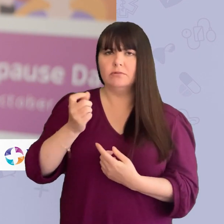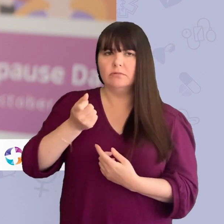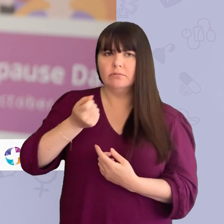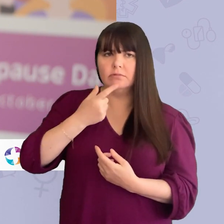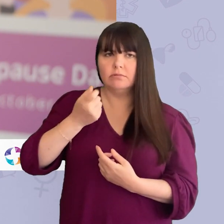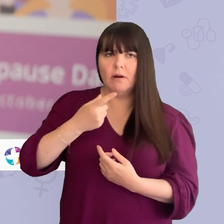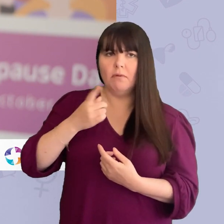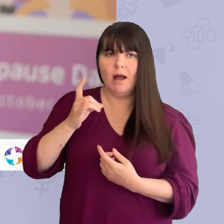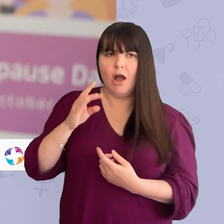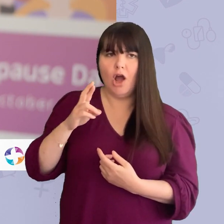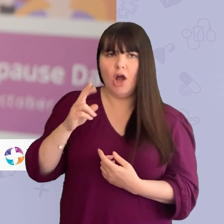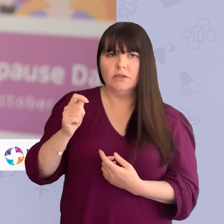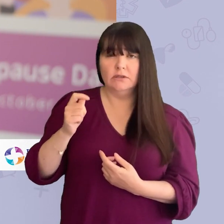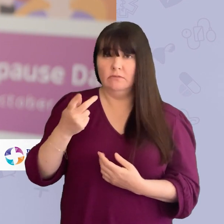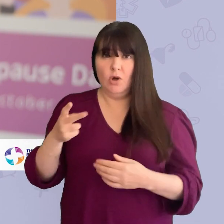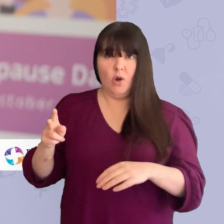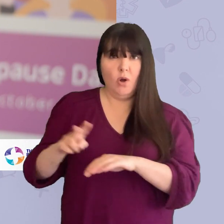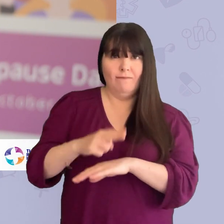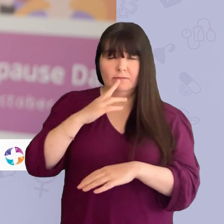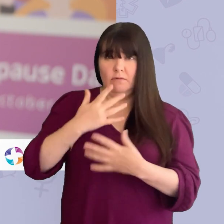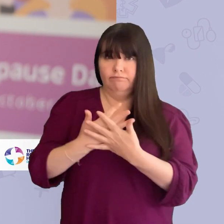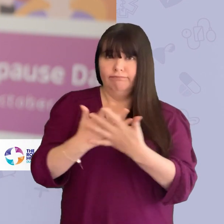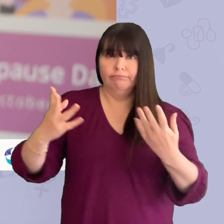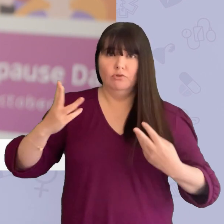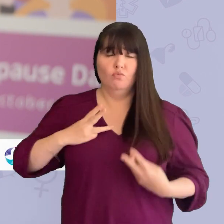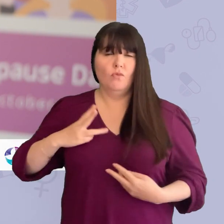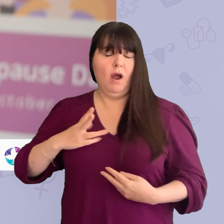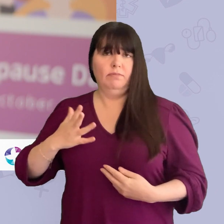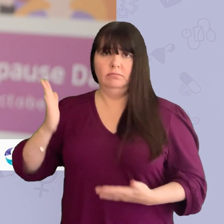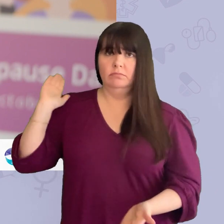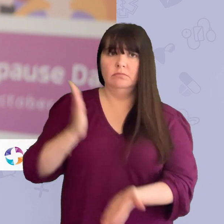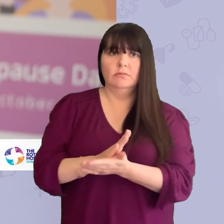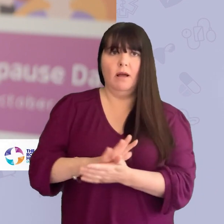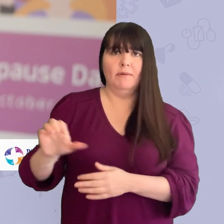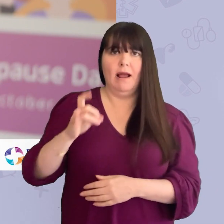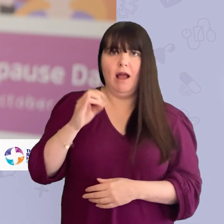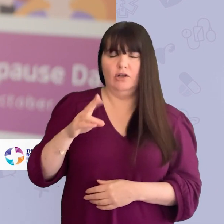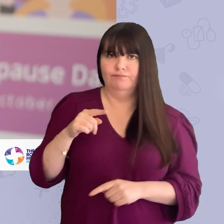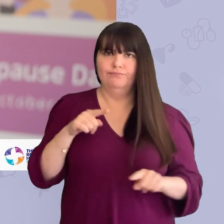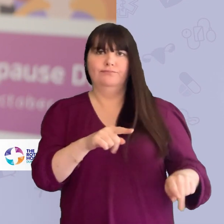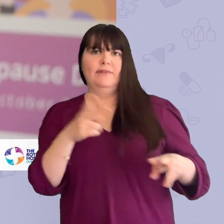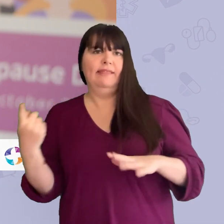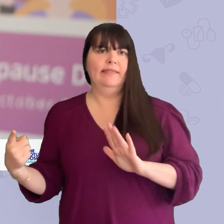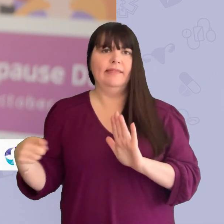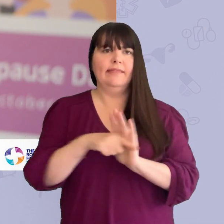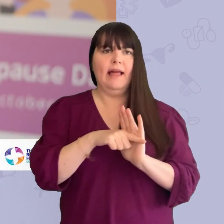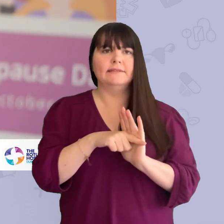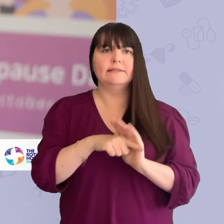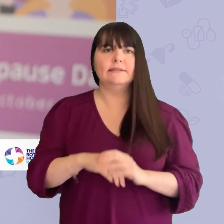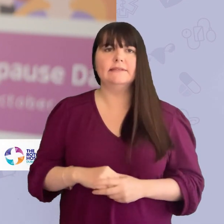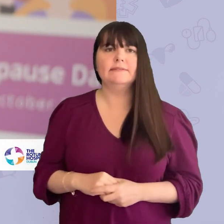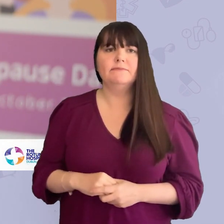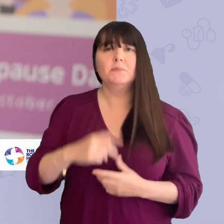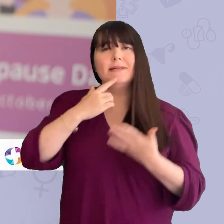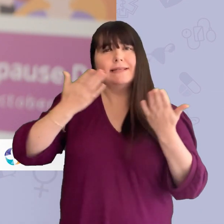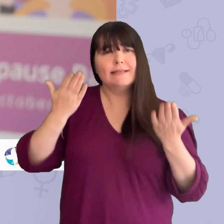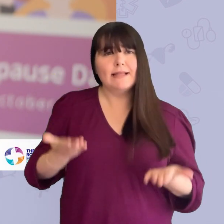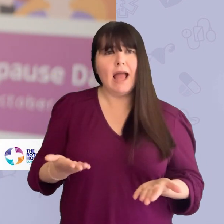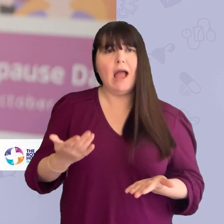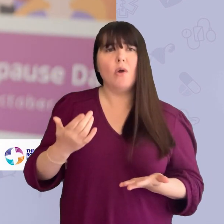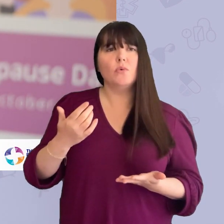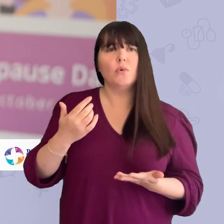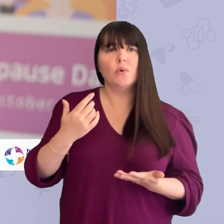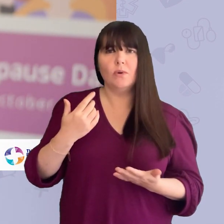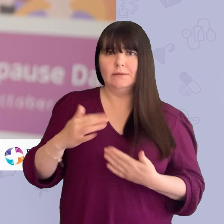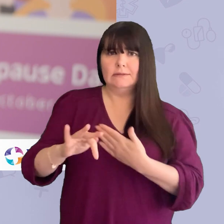really overnight women stopped taking it. We now have different types of estrogen and progesterone in our HRT that are much safer. So I